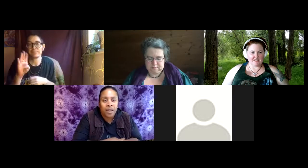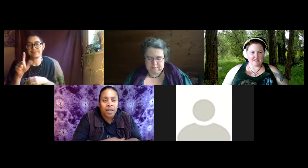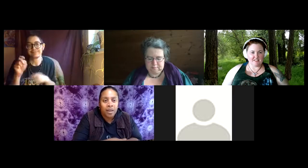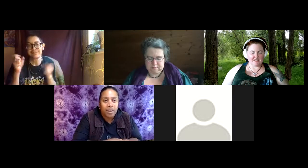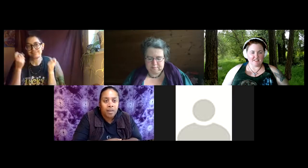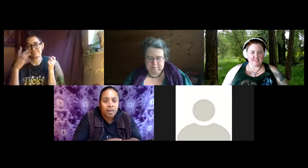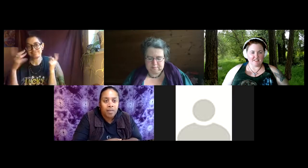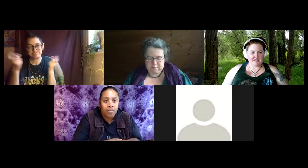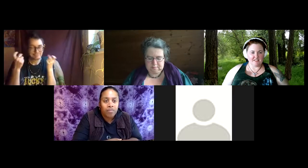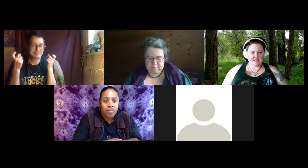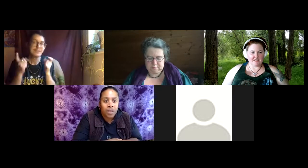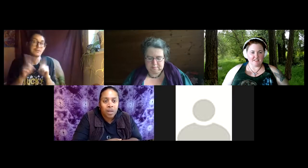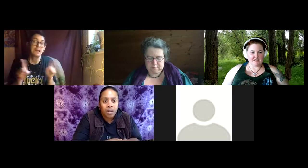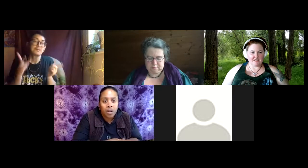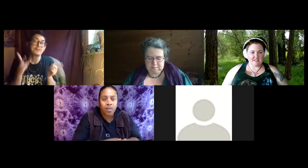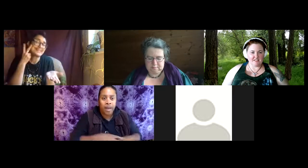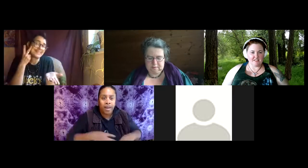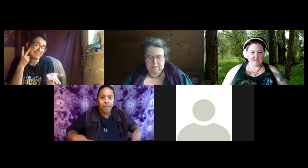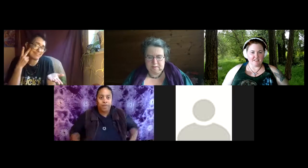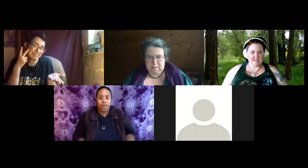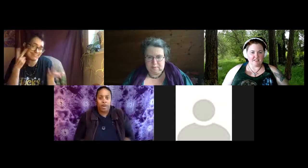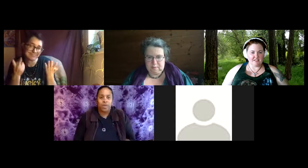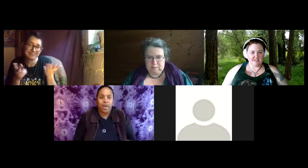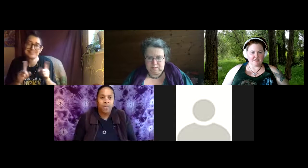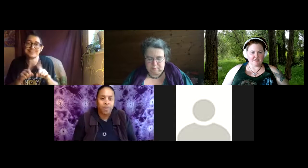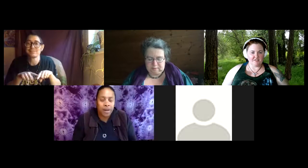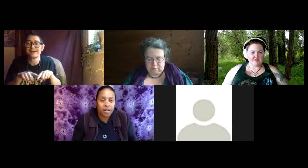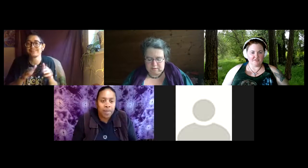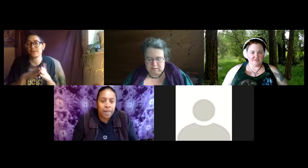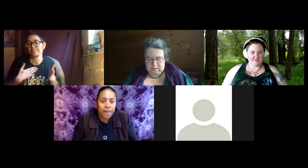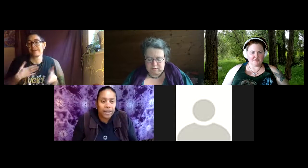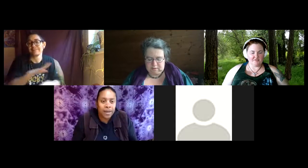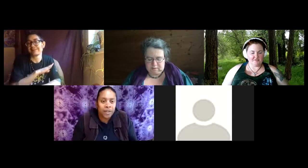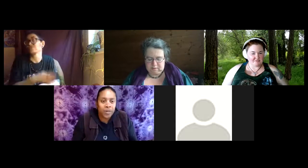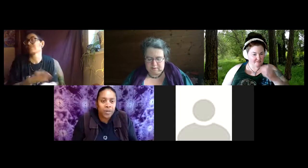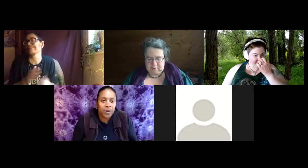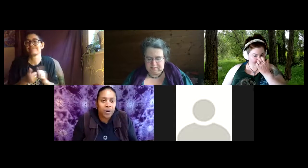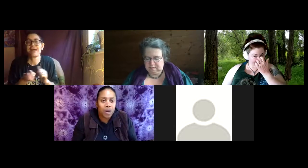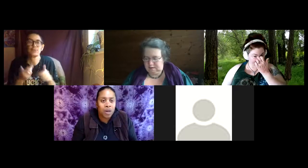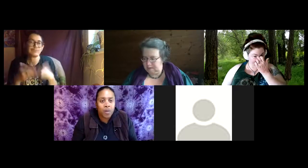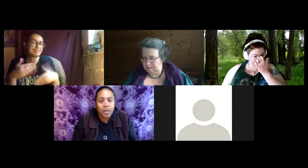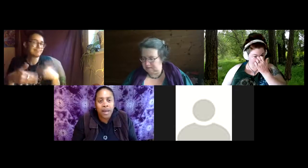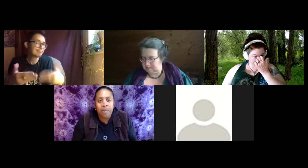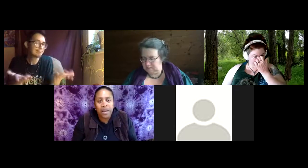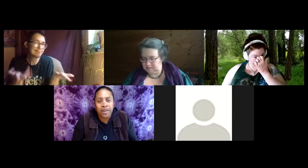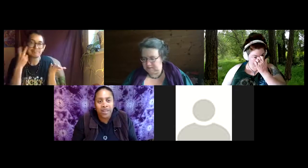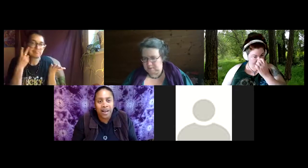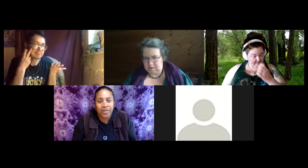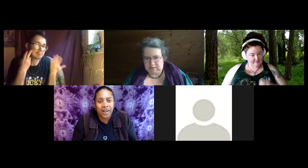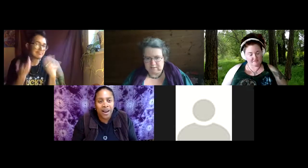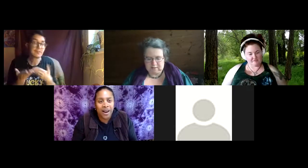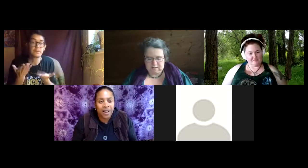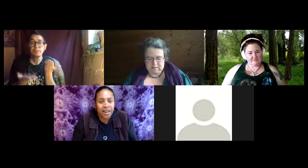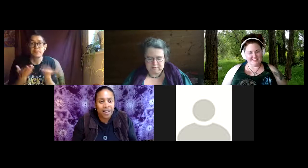thing. And so that I associate with that with my Beltane ritual. So we'll see how my energy